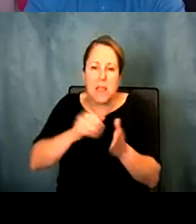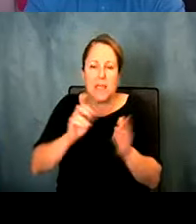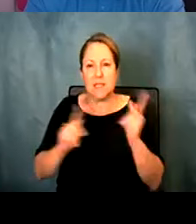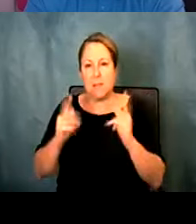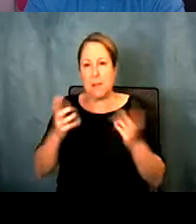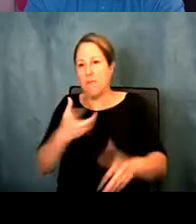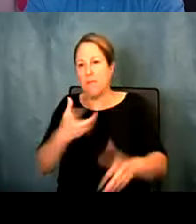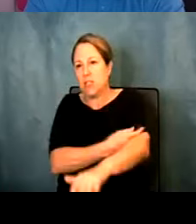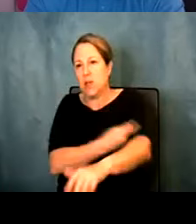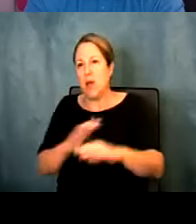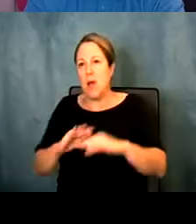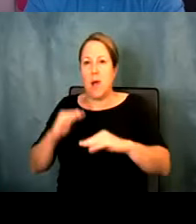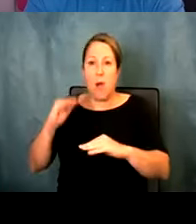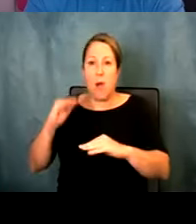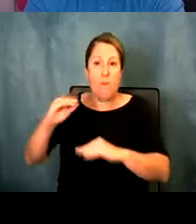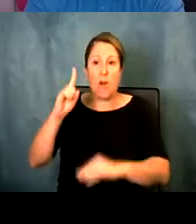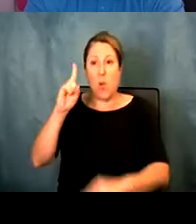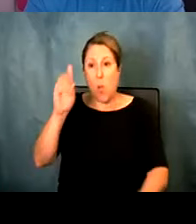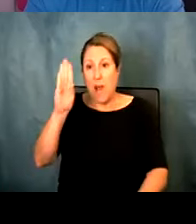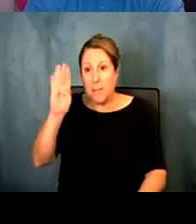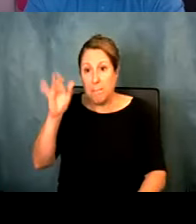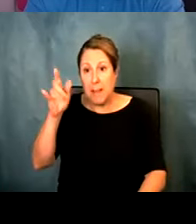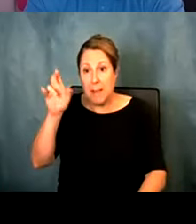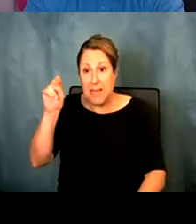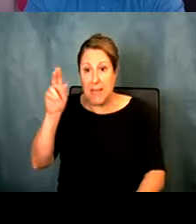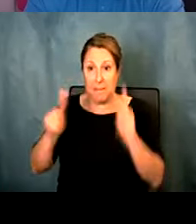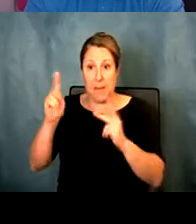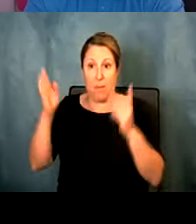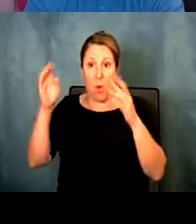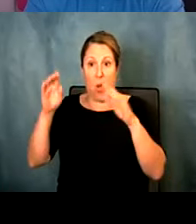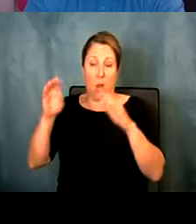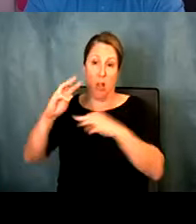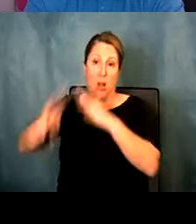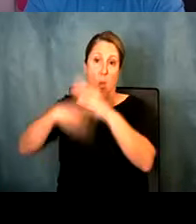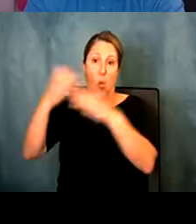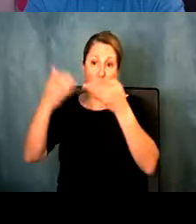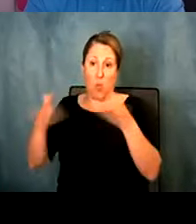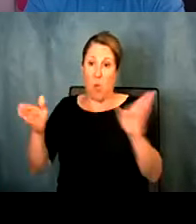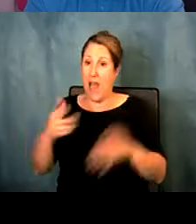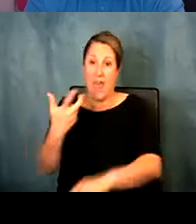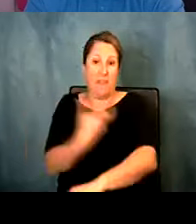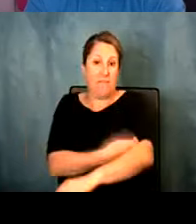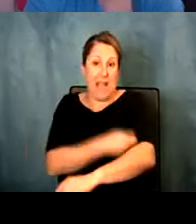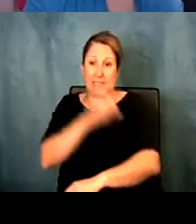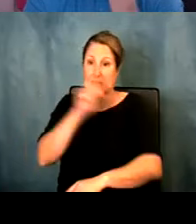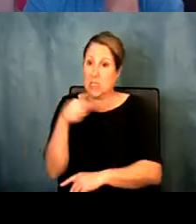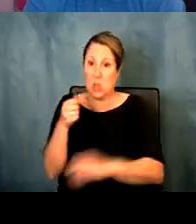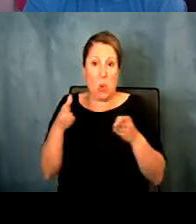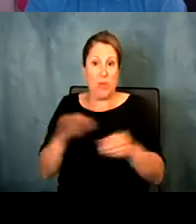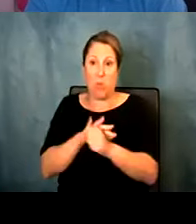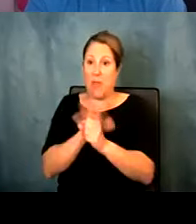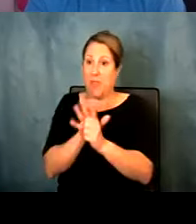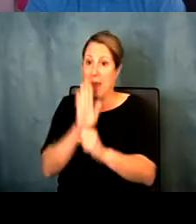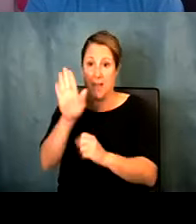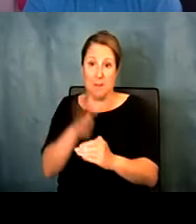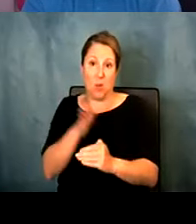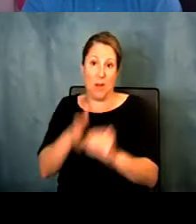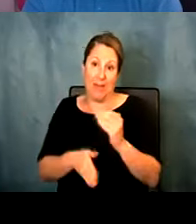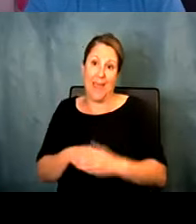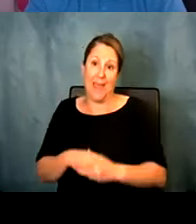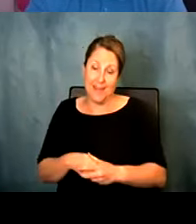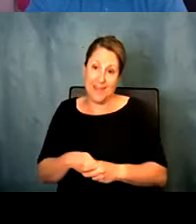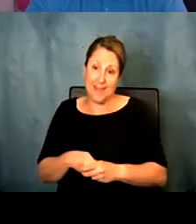than 1 billion worldwide. The vaccine is the only way the pandemic is going to end. And I think that that's super important to understand